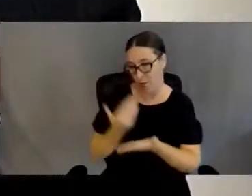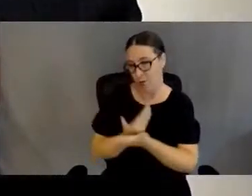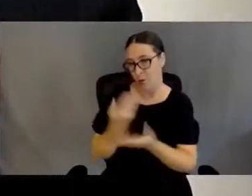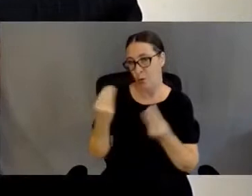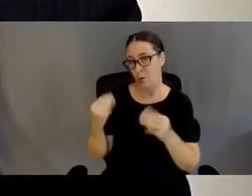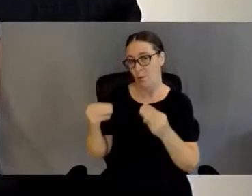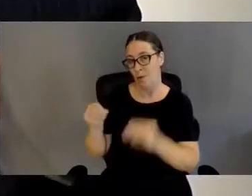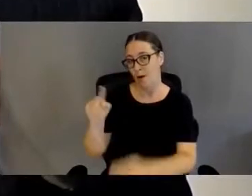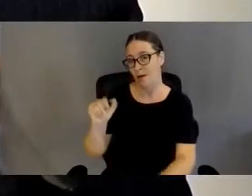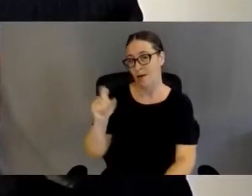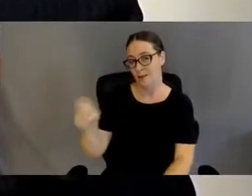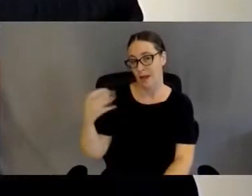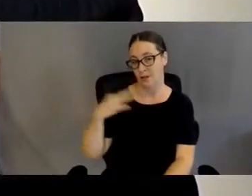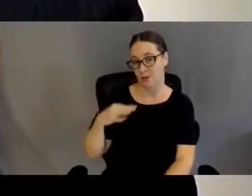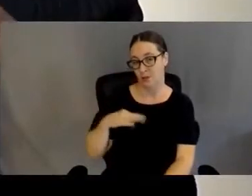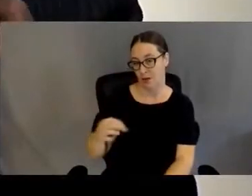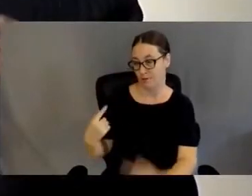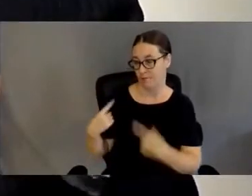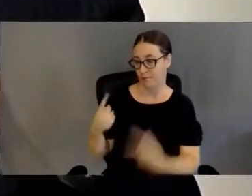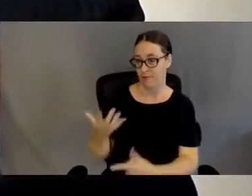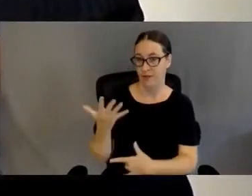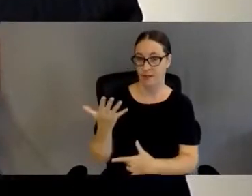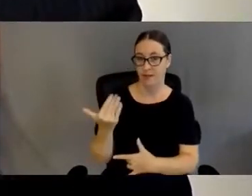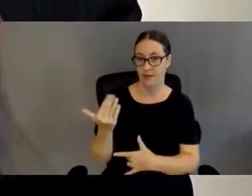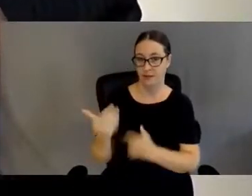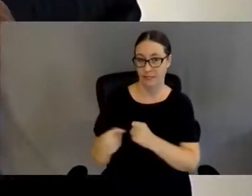credits over the past 15 years,